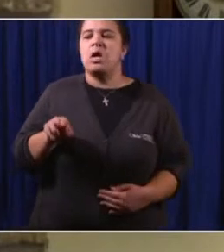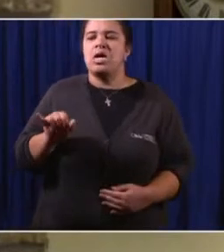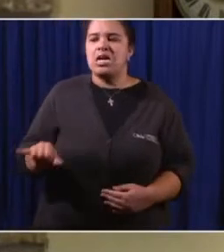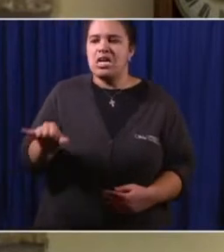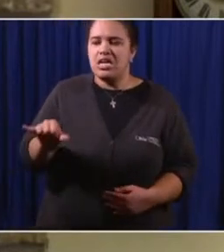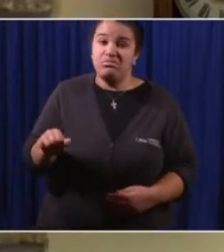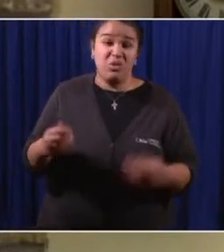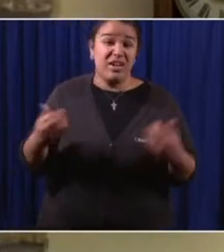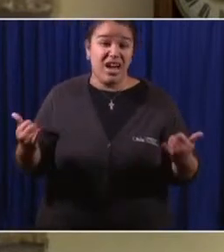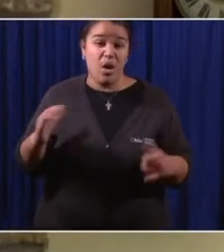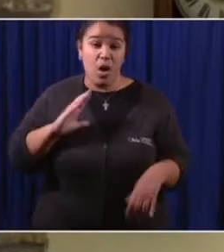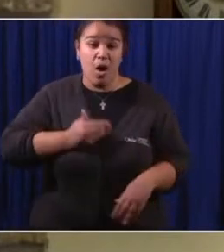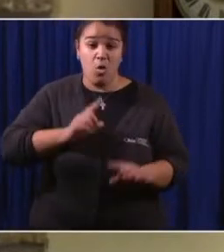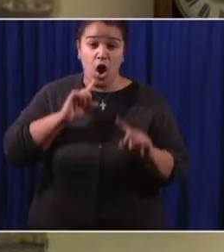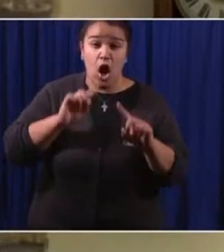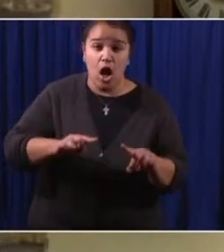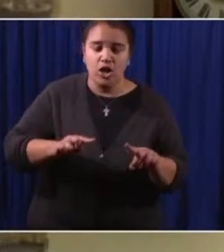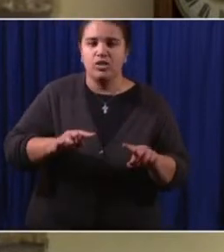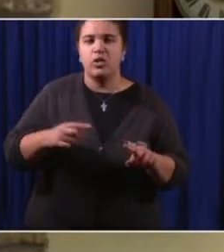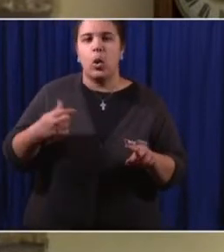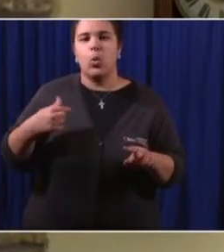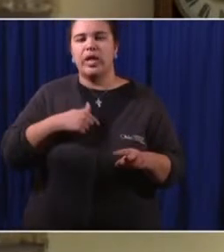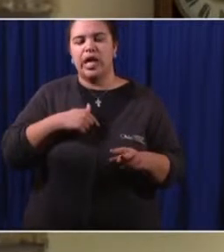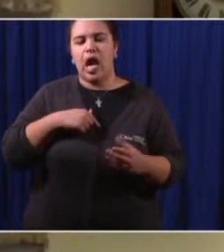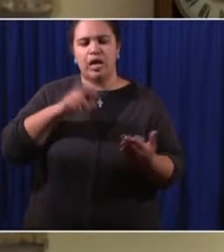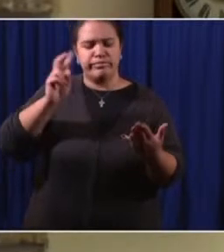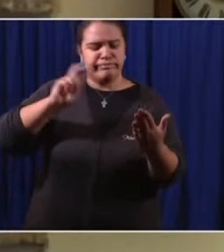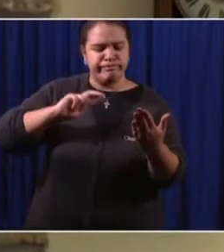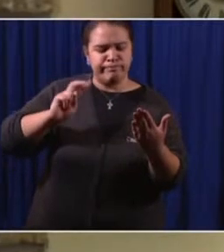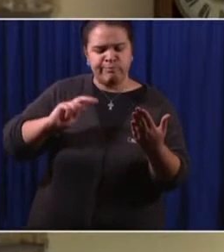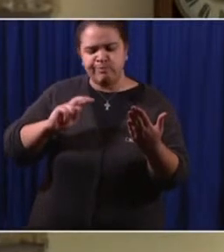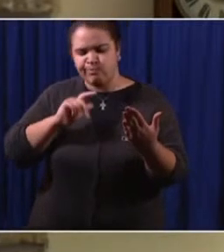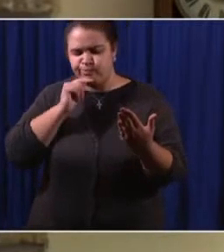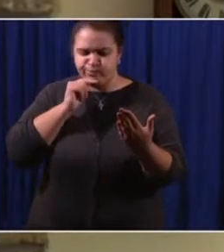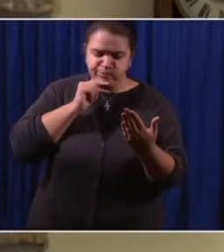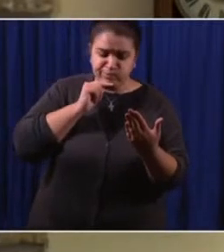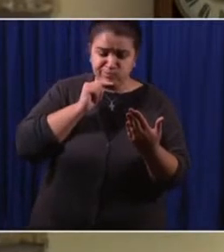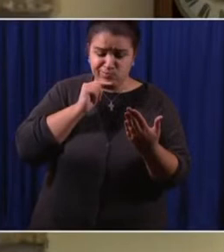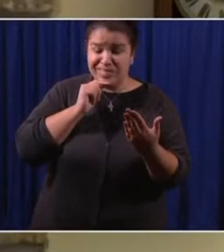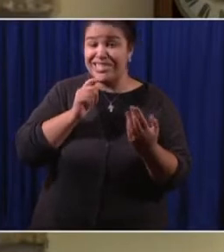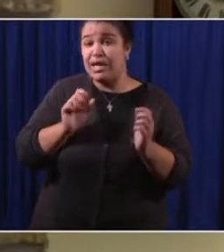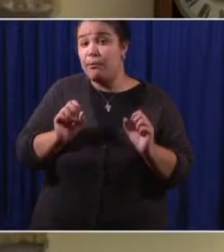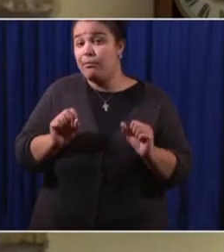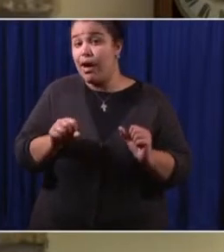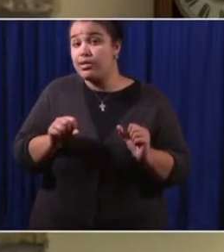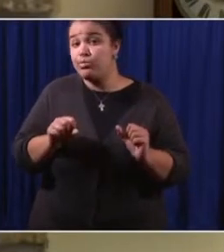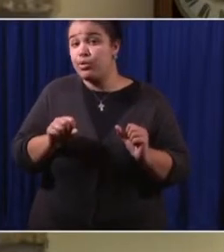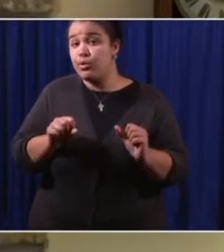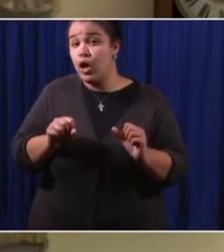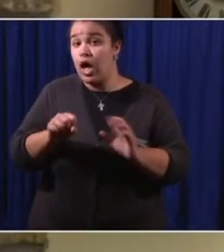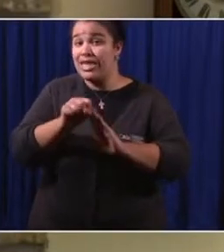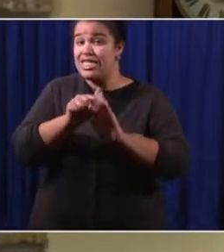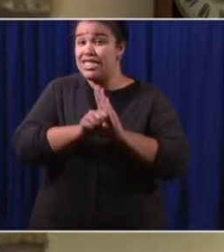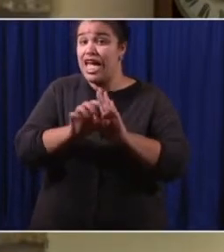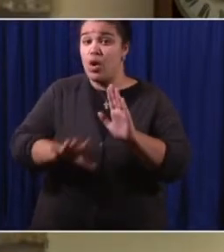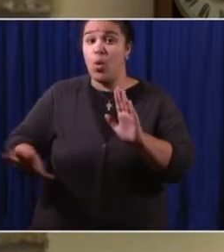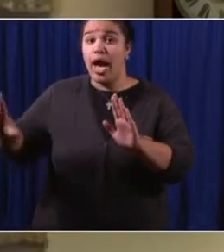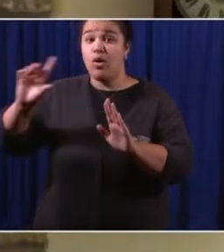to see, is it possible to carve out Cincinnati out of a statewide